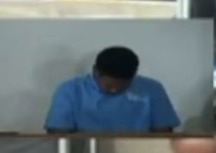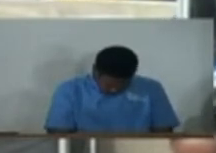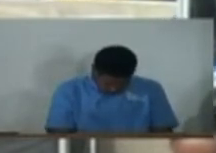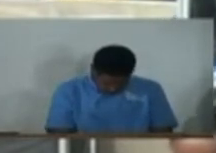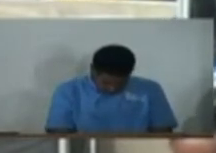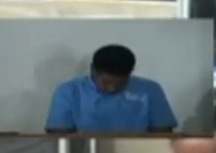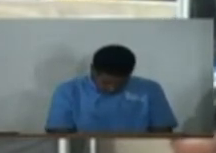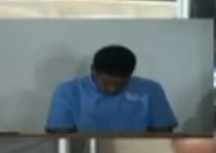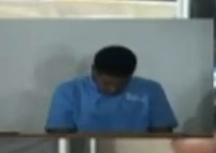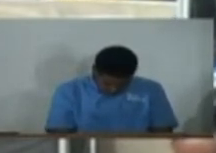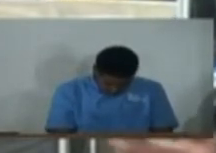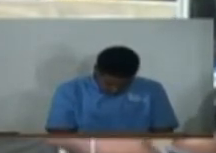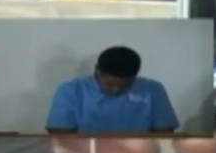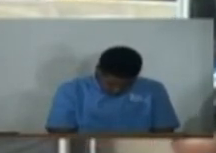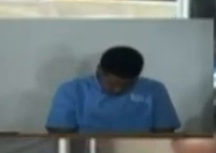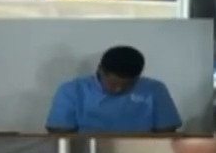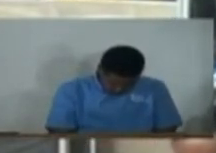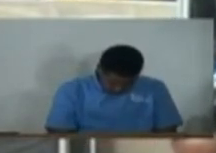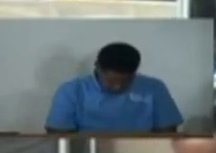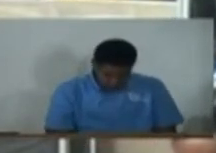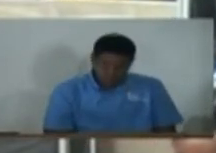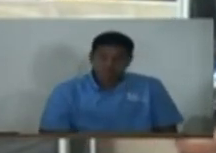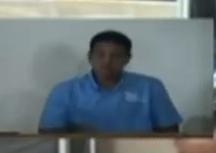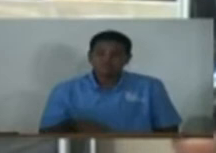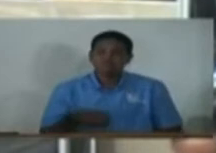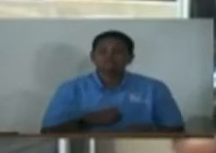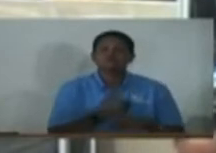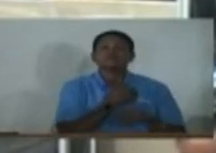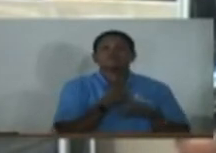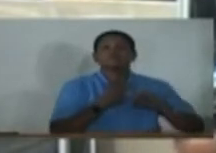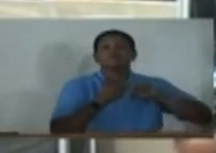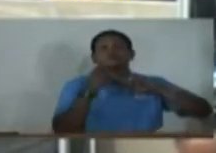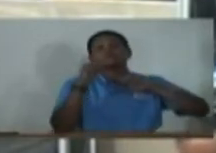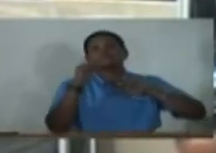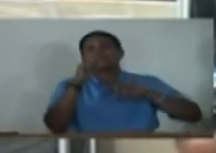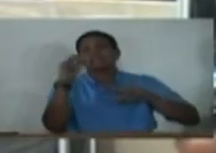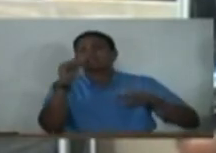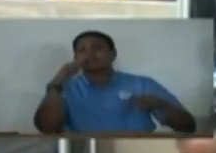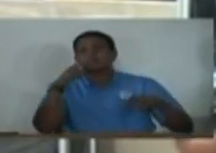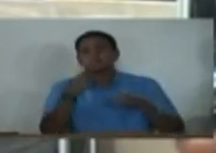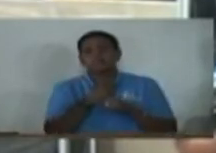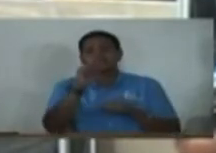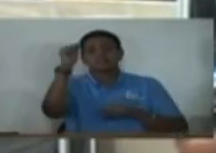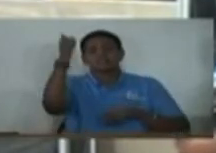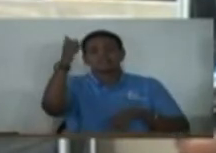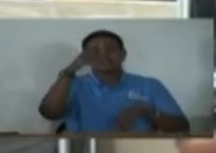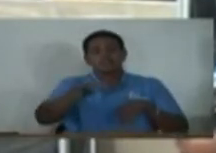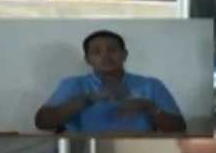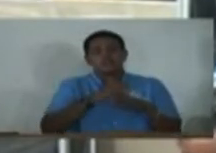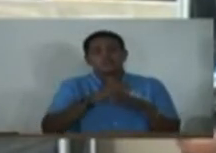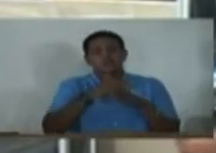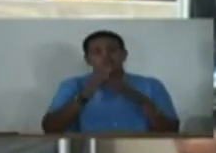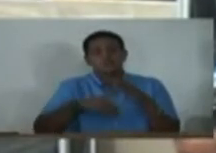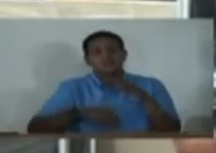Madam Speaker, the member from St. Anne said, you know, why not just make it 10?